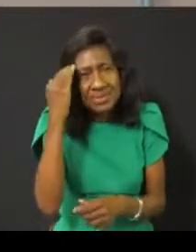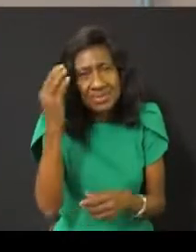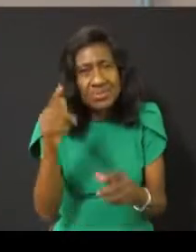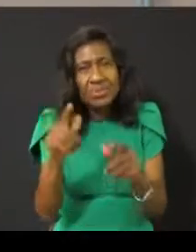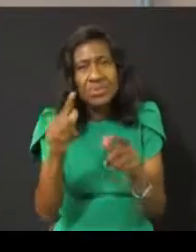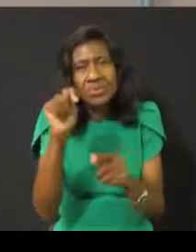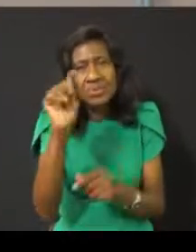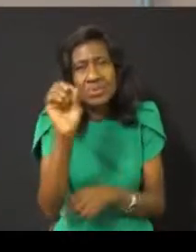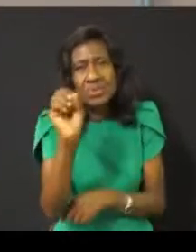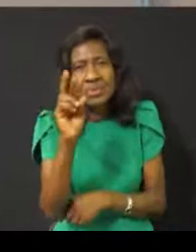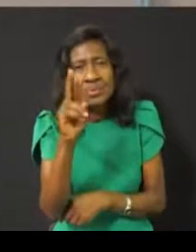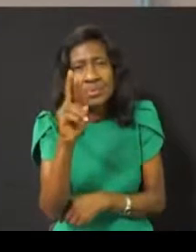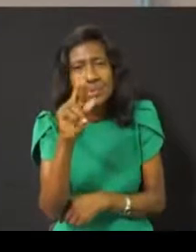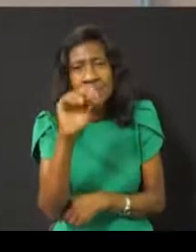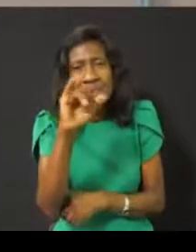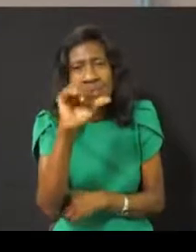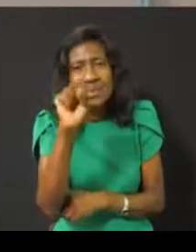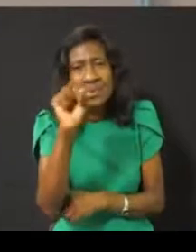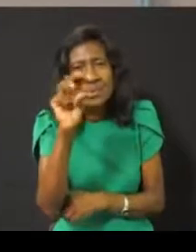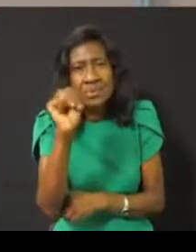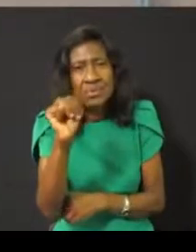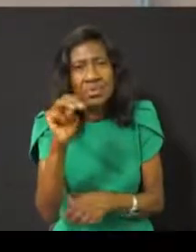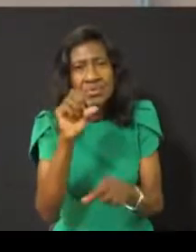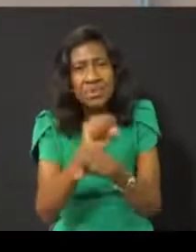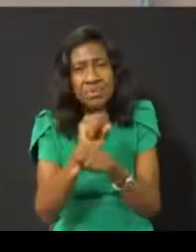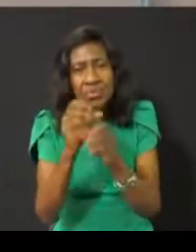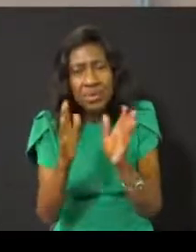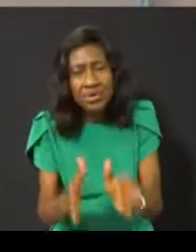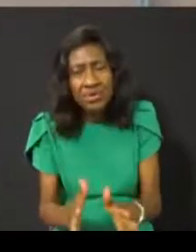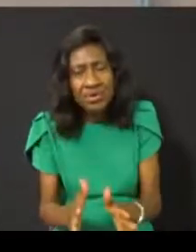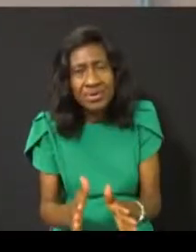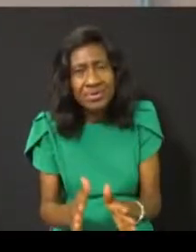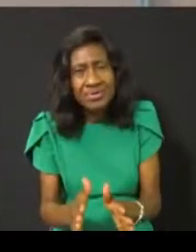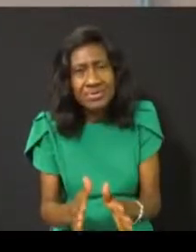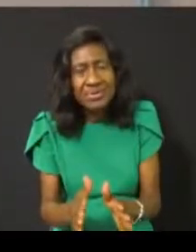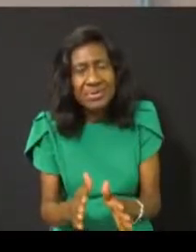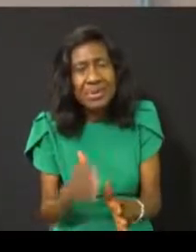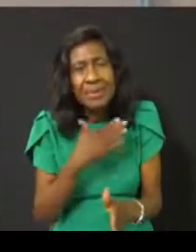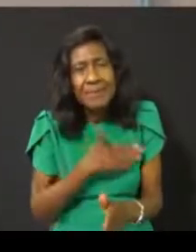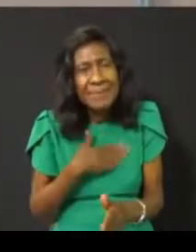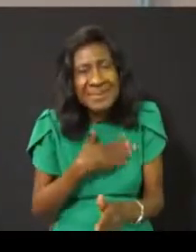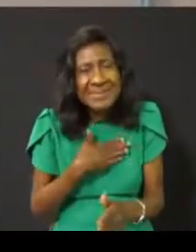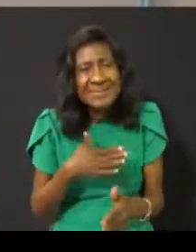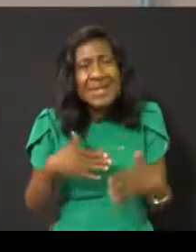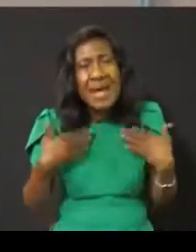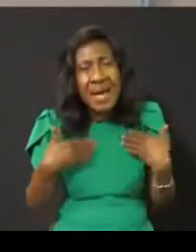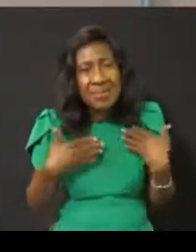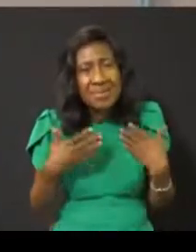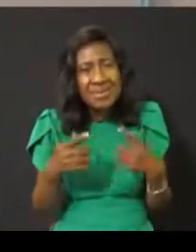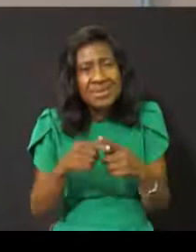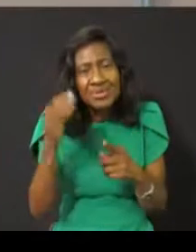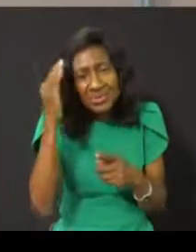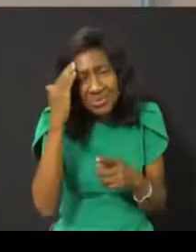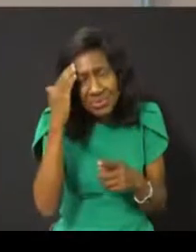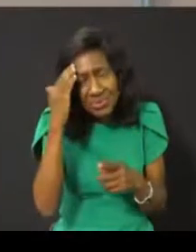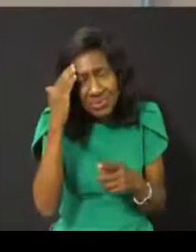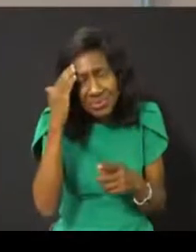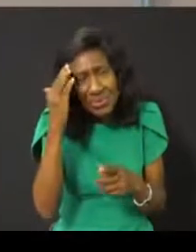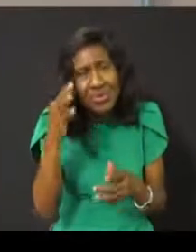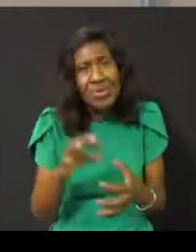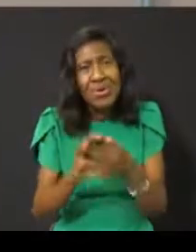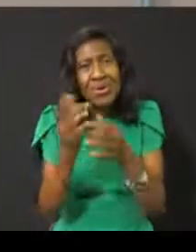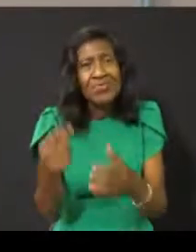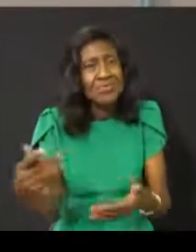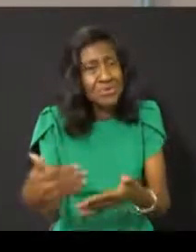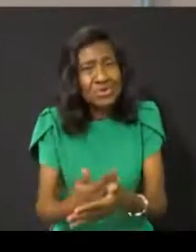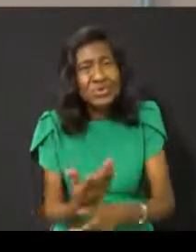and workers in the industry will be pleased to have a reopening date today, and I thank them and the wider public for their